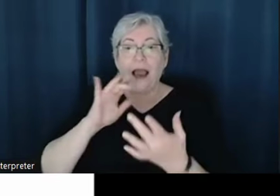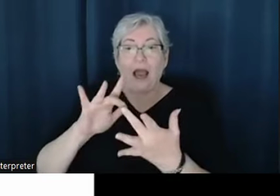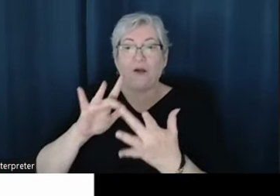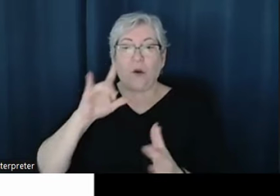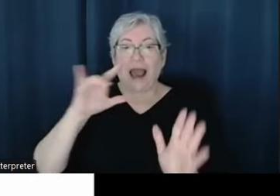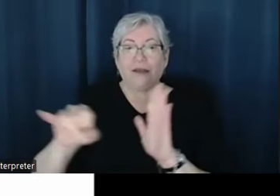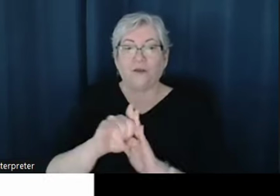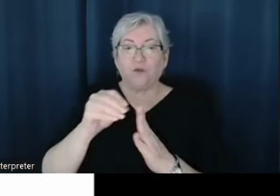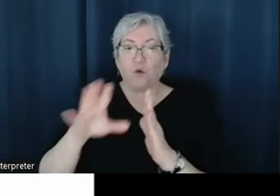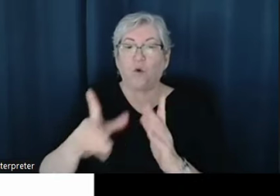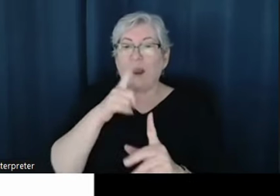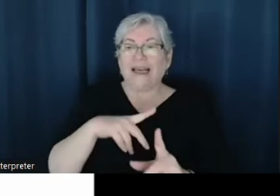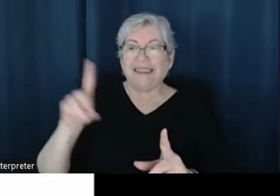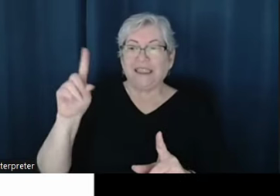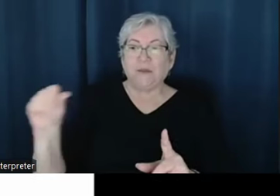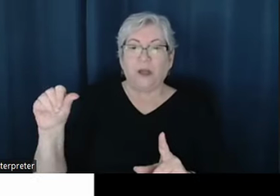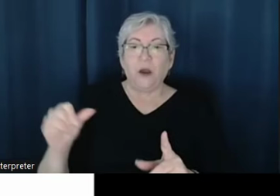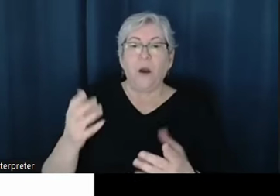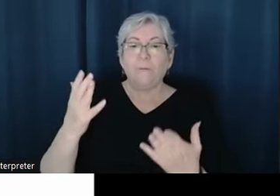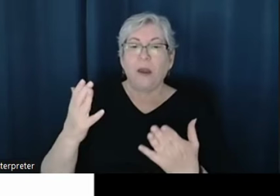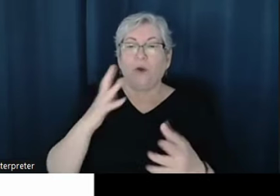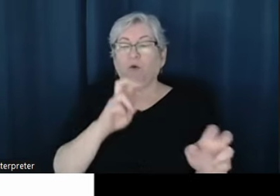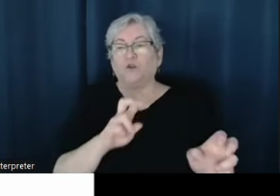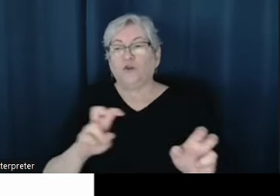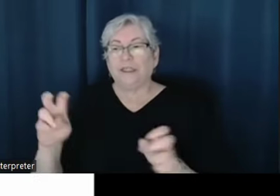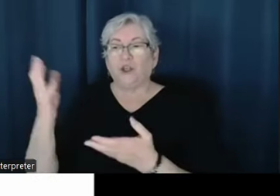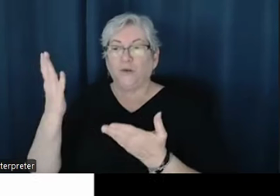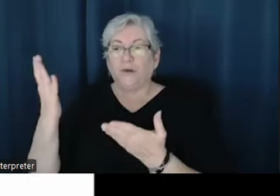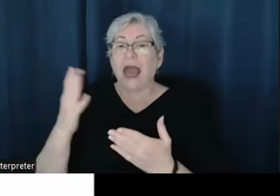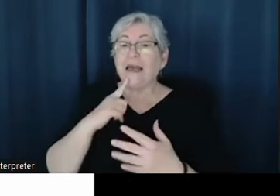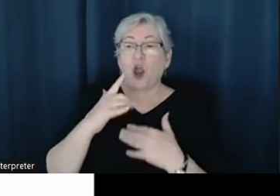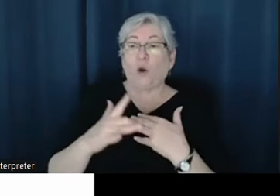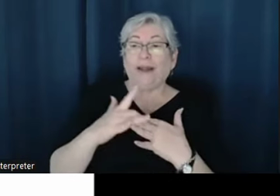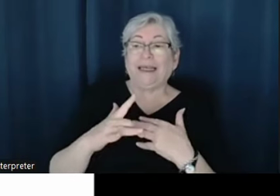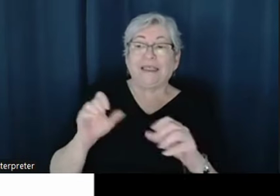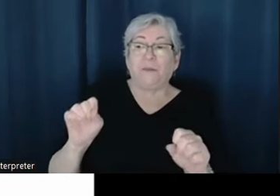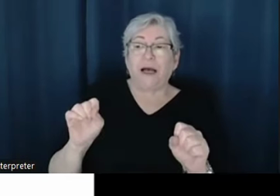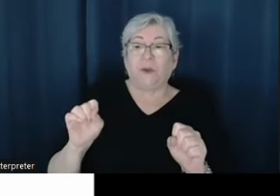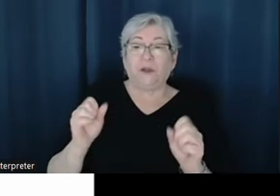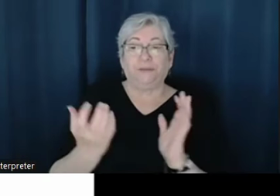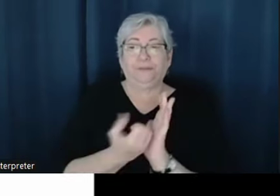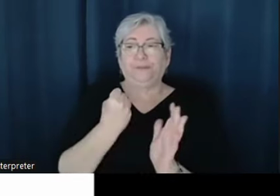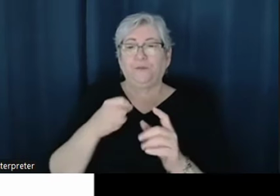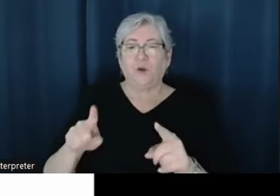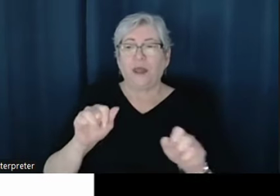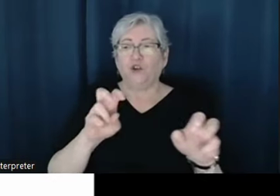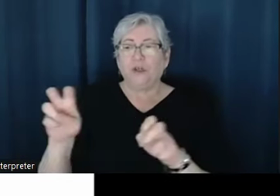identification of students with disabilities who may need transition services as early as possible during the transition